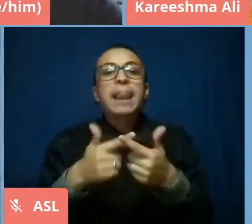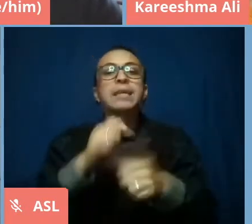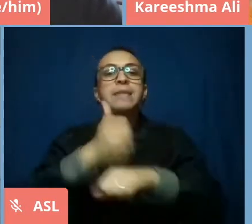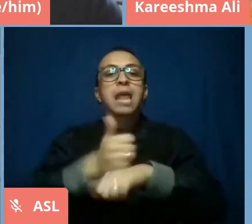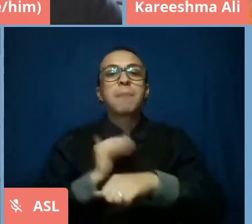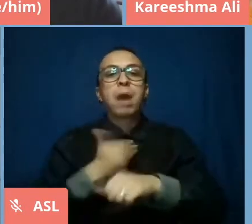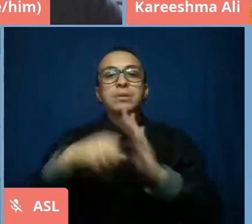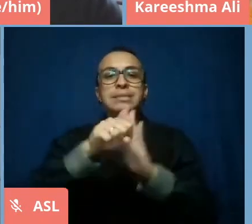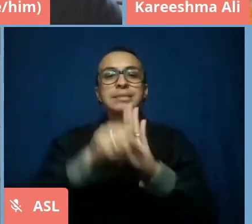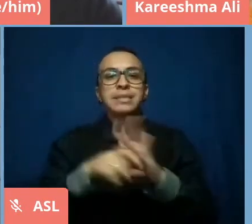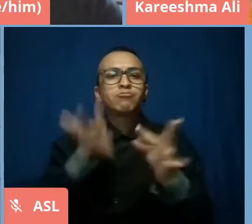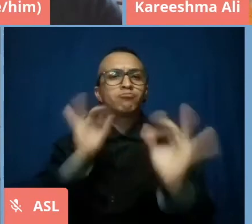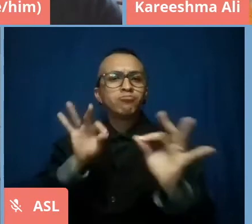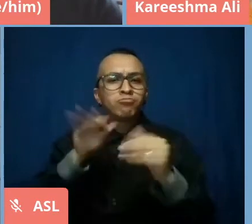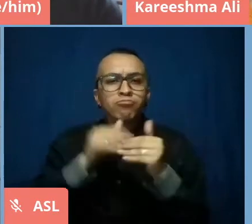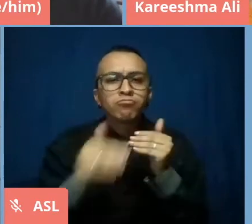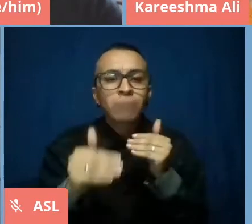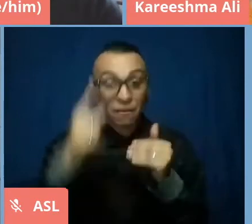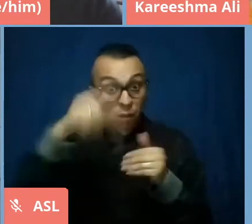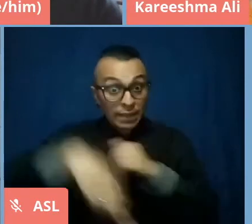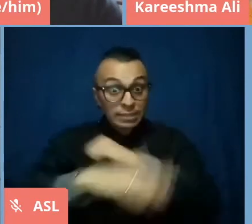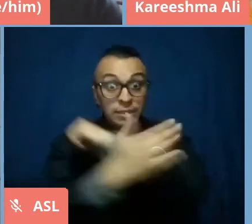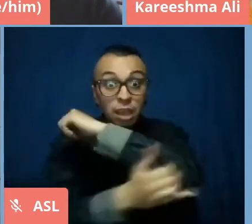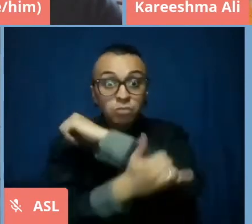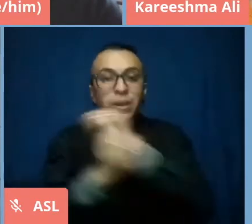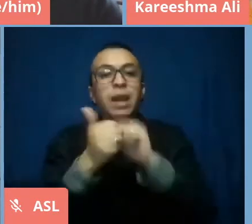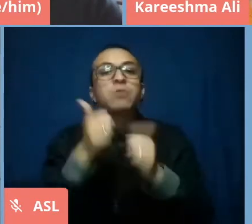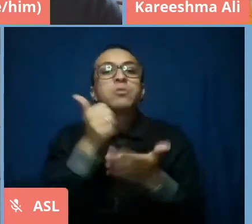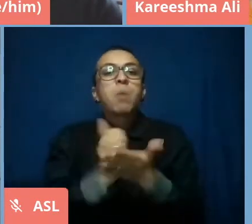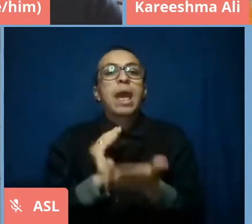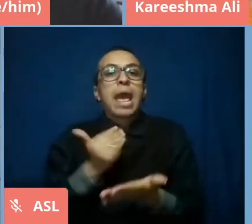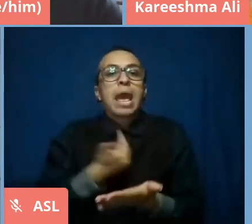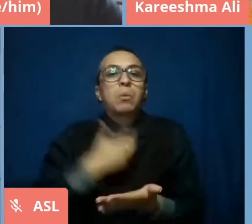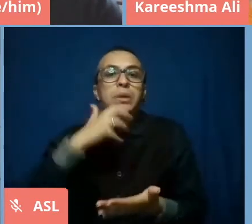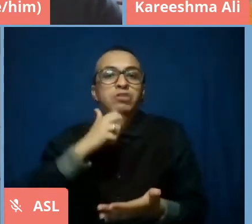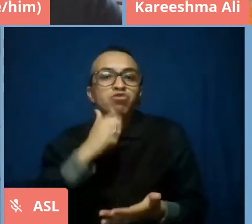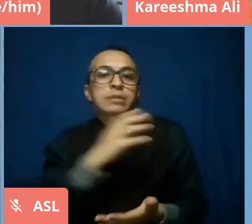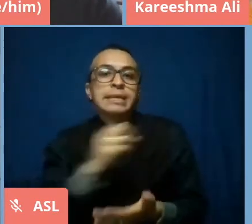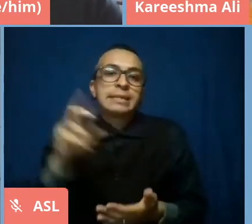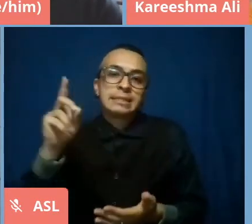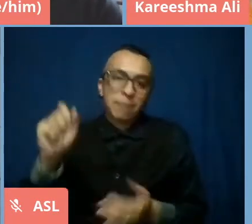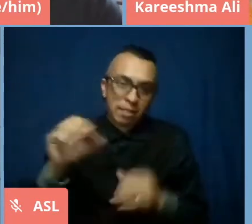frankly lead for the country in how to support our aging and disability populations.